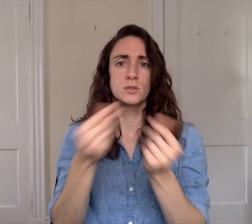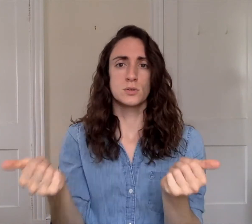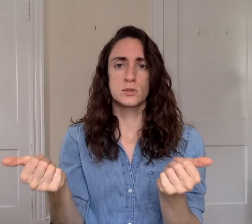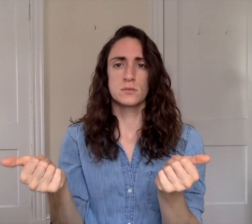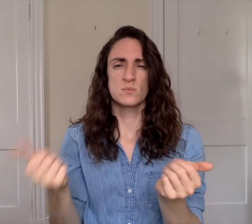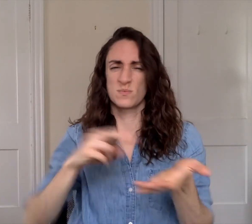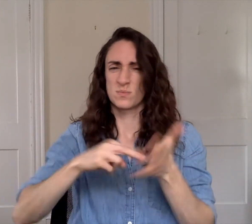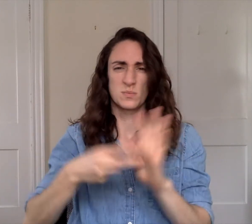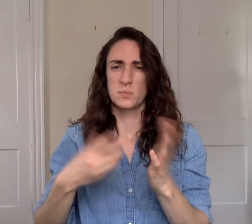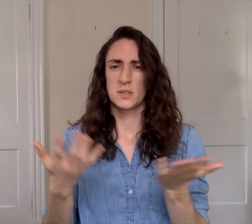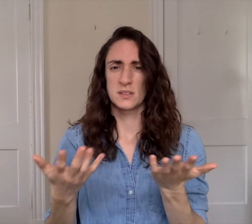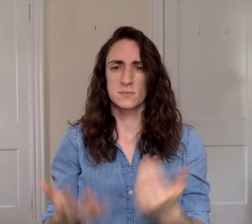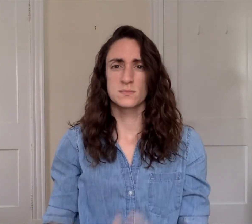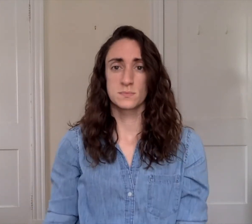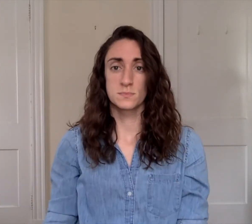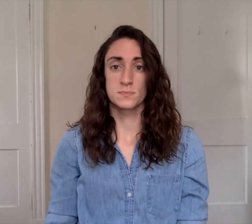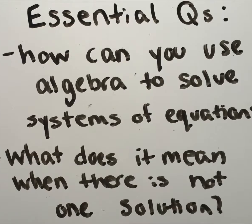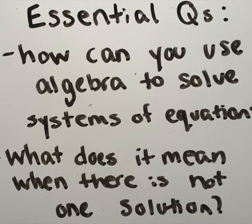does that mean?